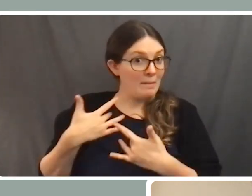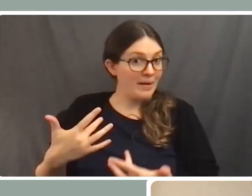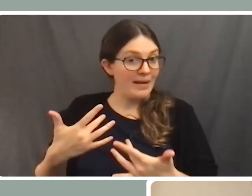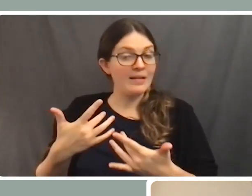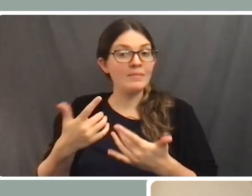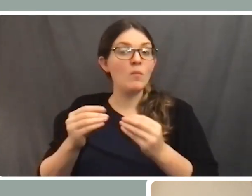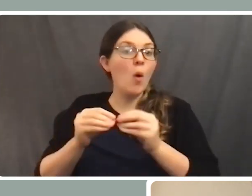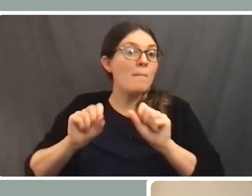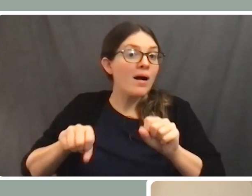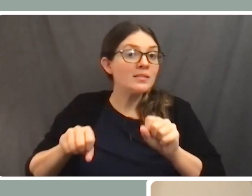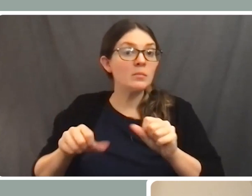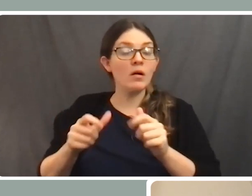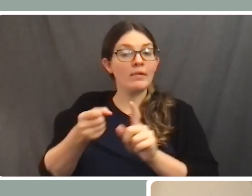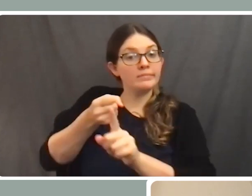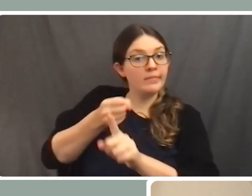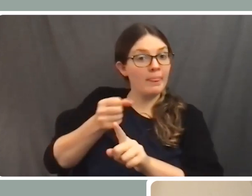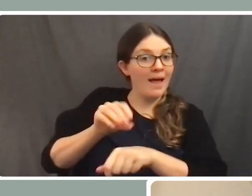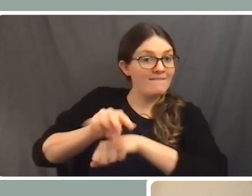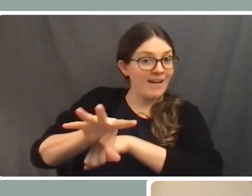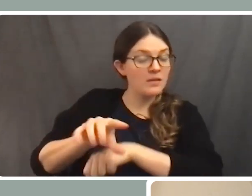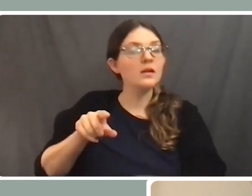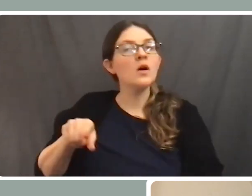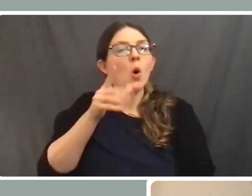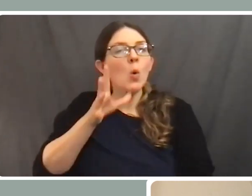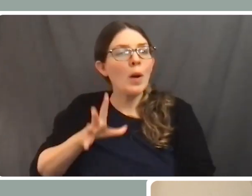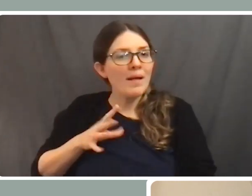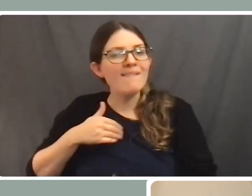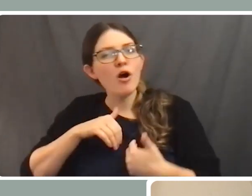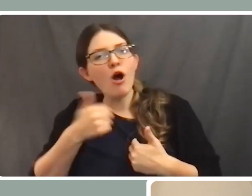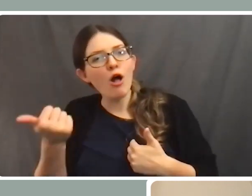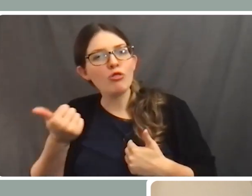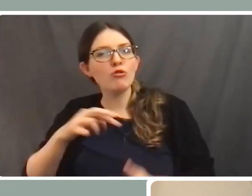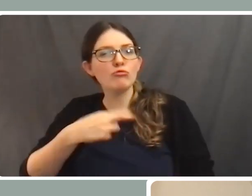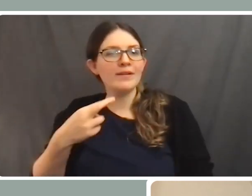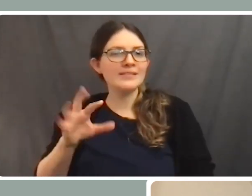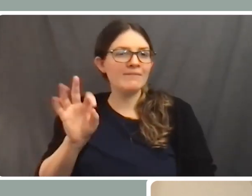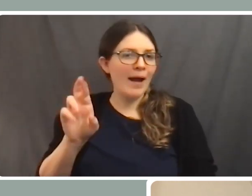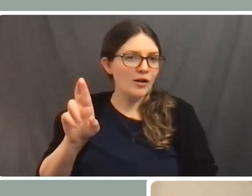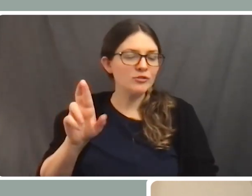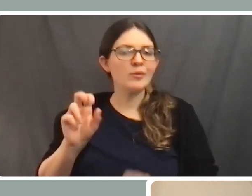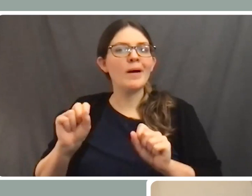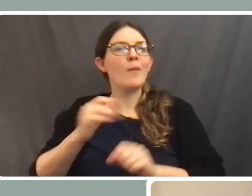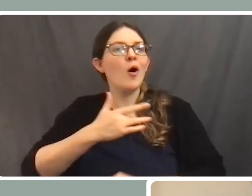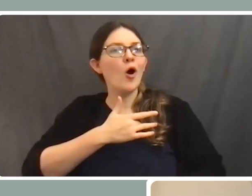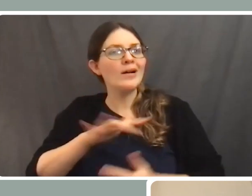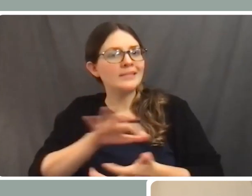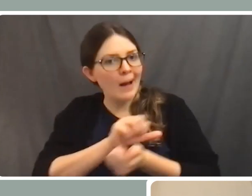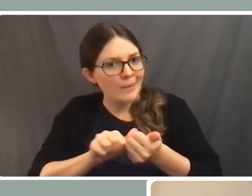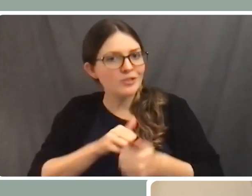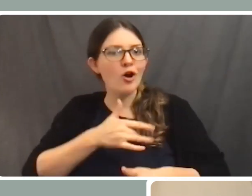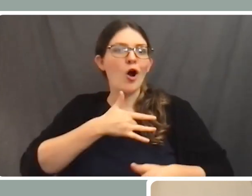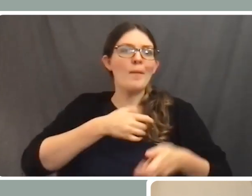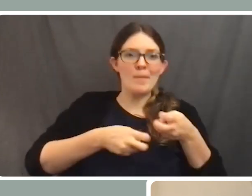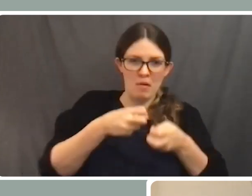effect is women who have some other risk factors for heart damage or heart troubles to begin with.